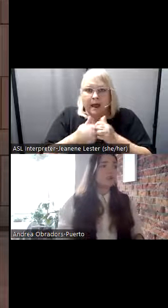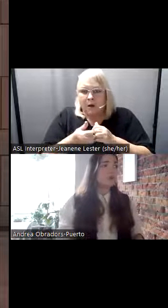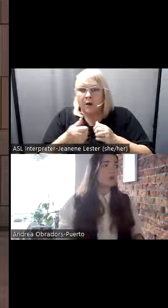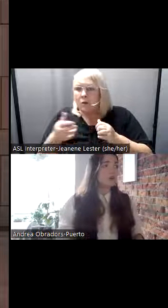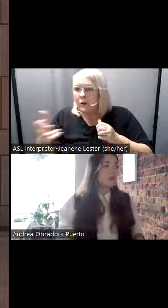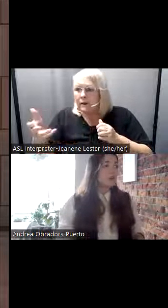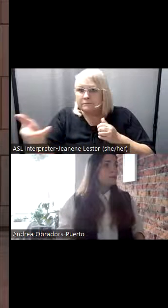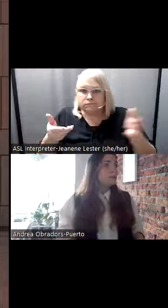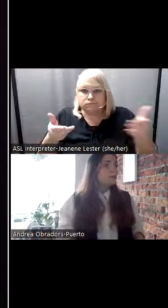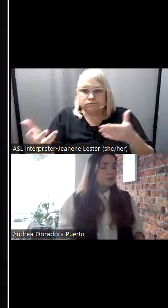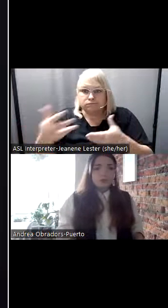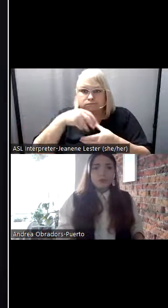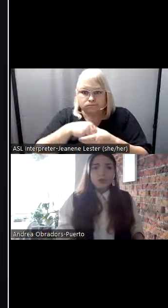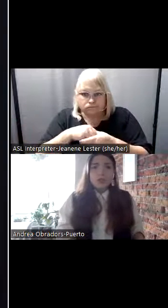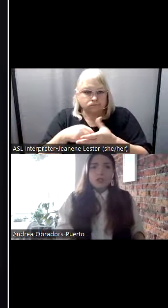to the table.